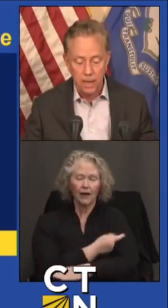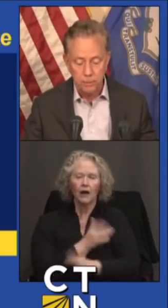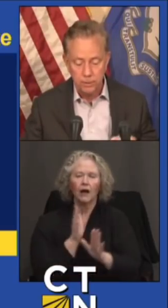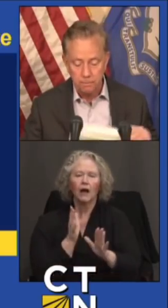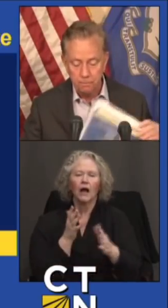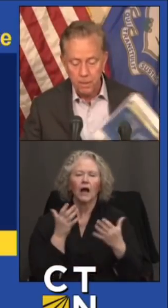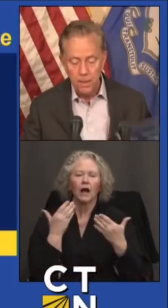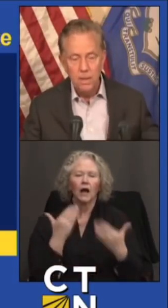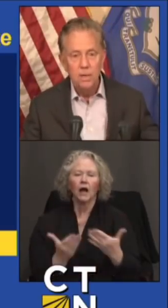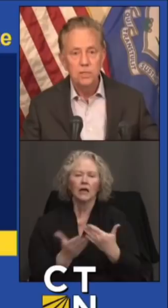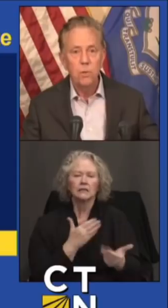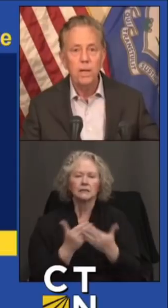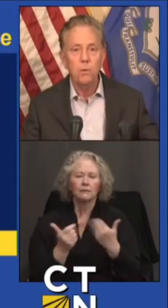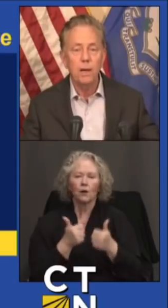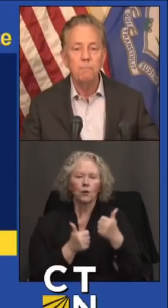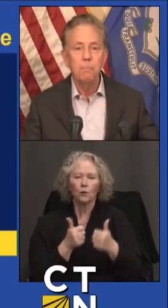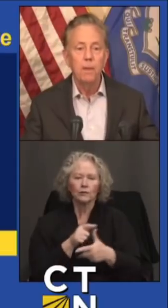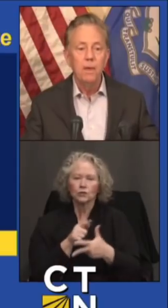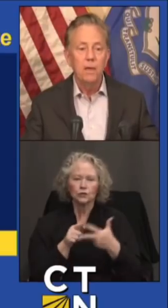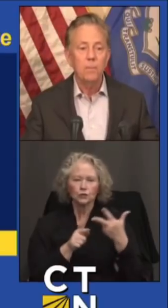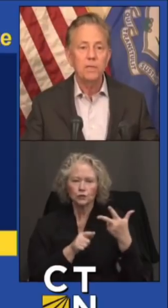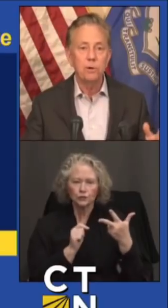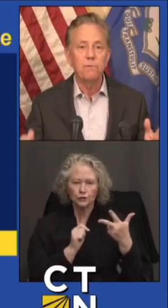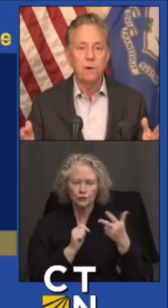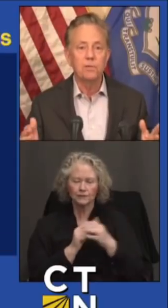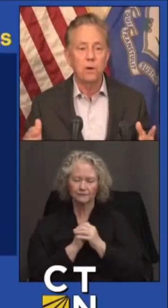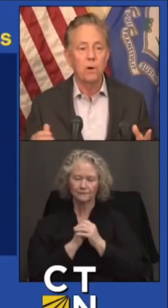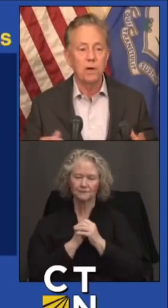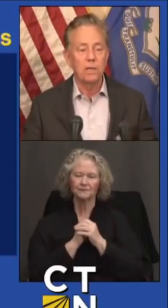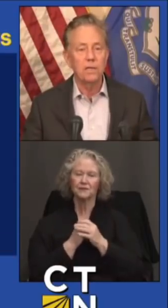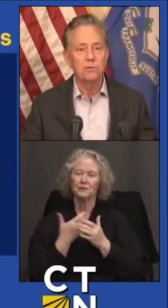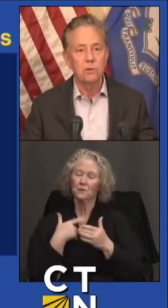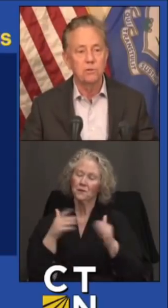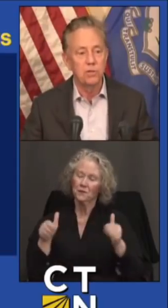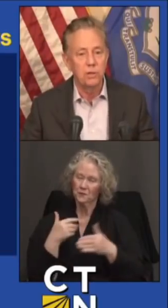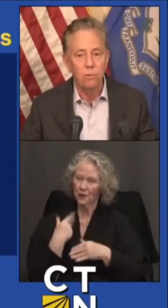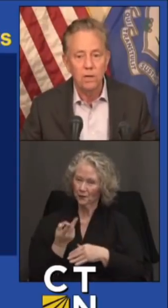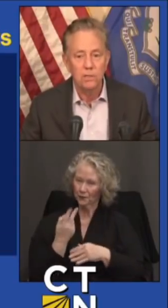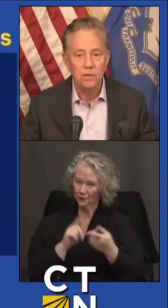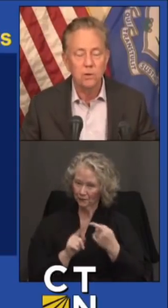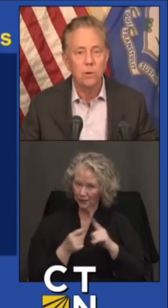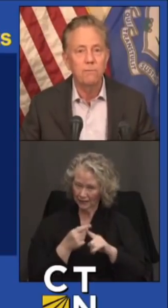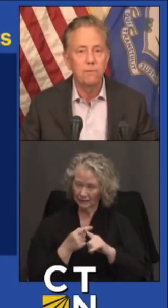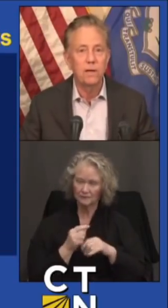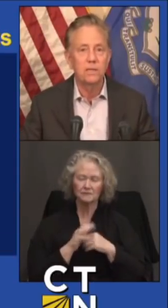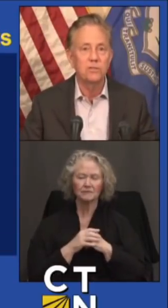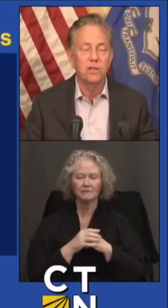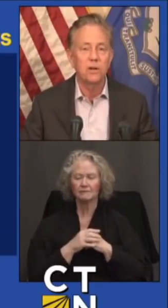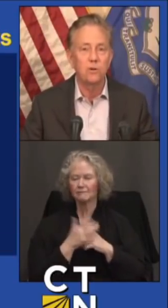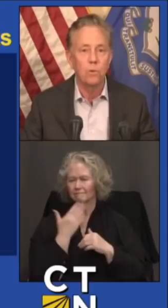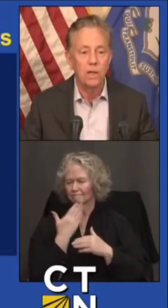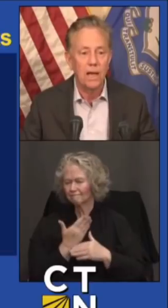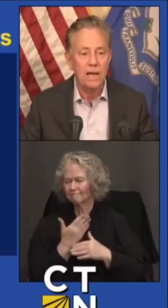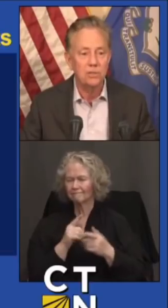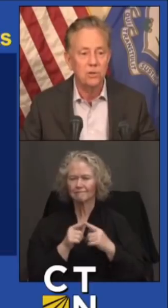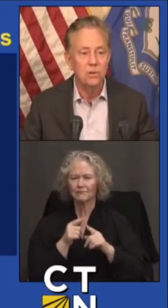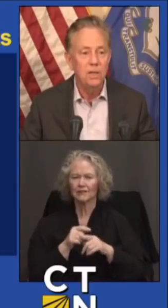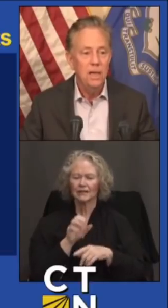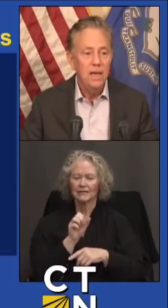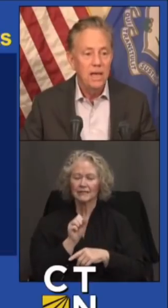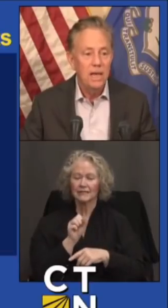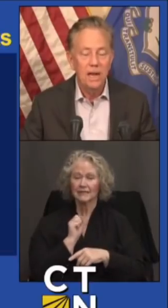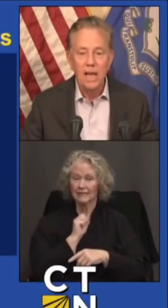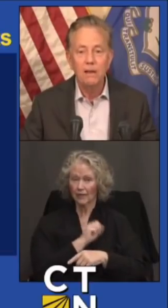the option. So anyway, here are my two friends I wanted to introduce to you. One is our great friend, Senator Will